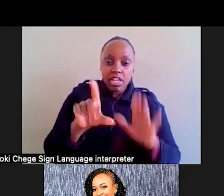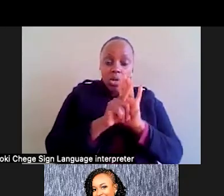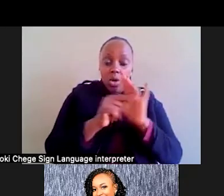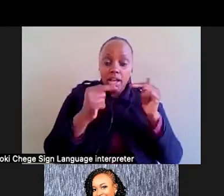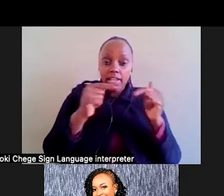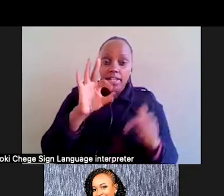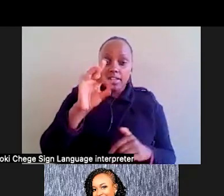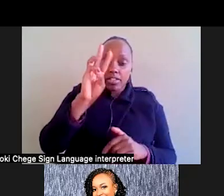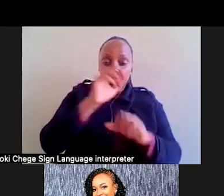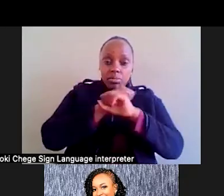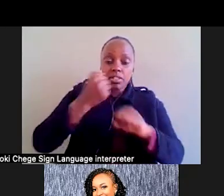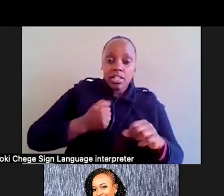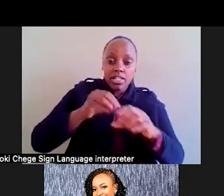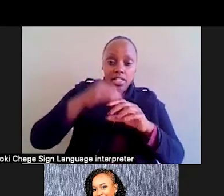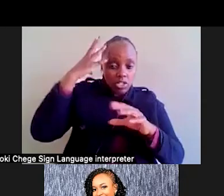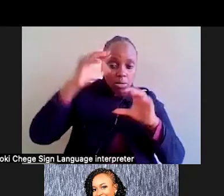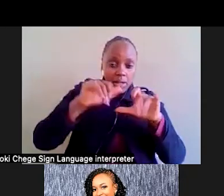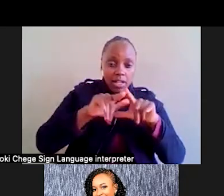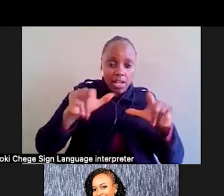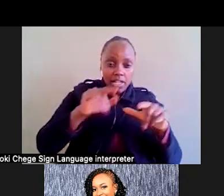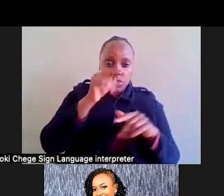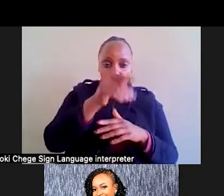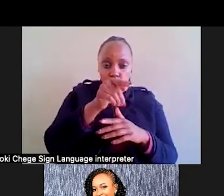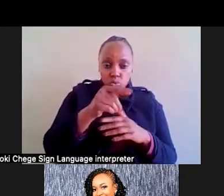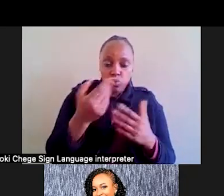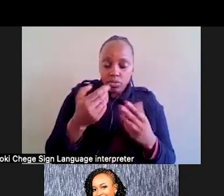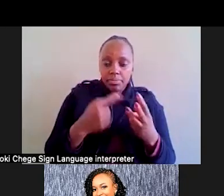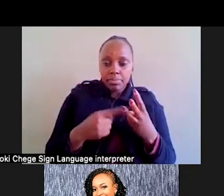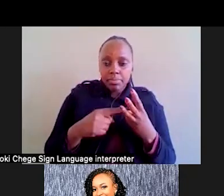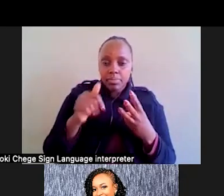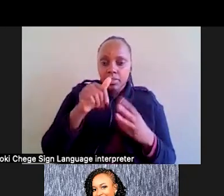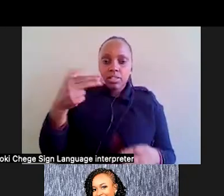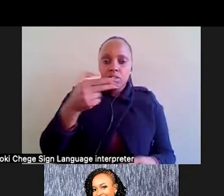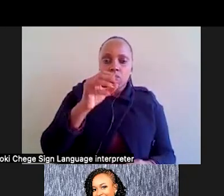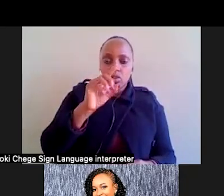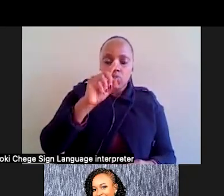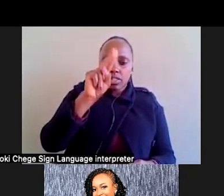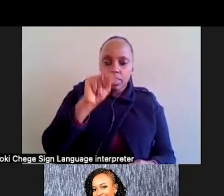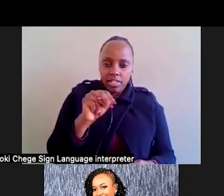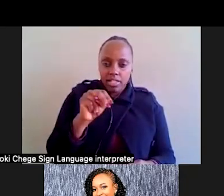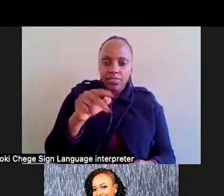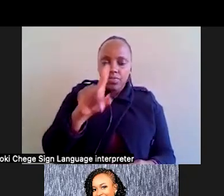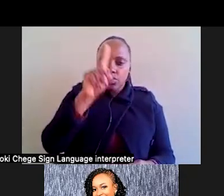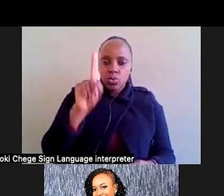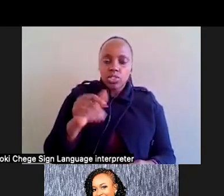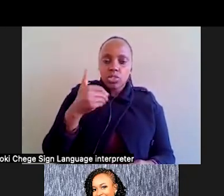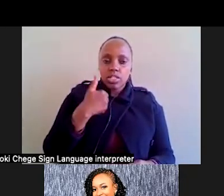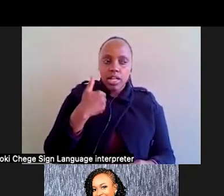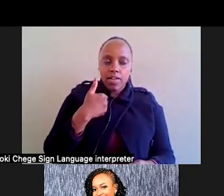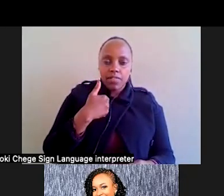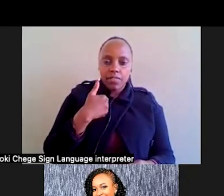and protecting girls in Somaliland? So that's one to you, Hodan. There's a question